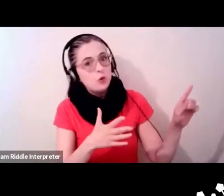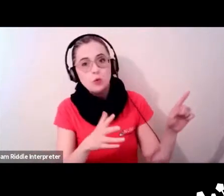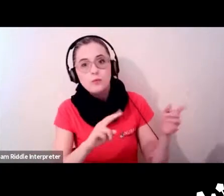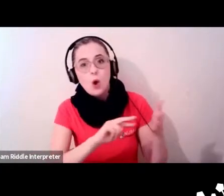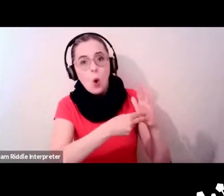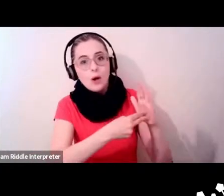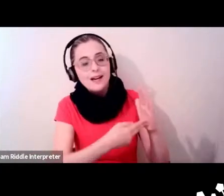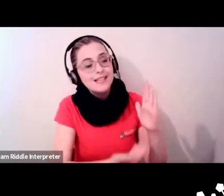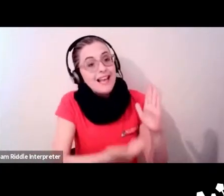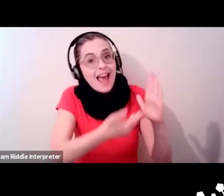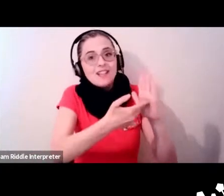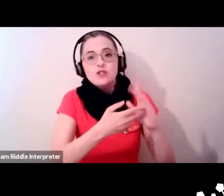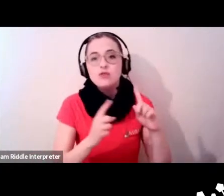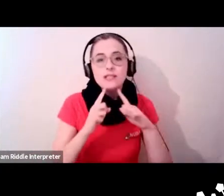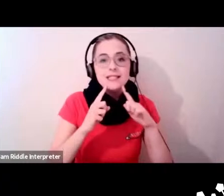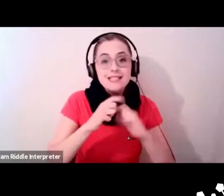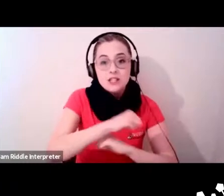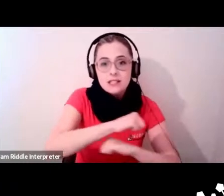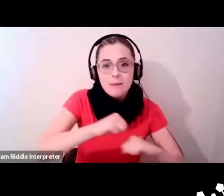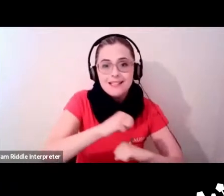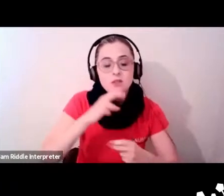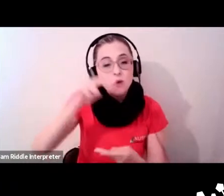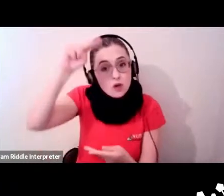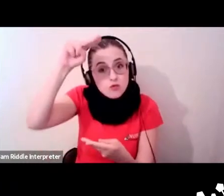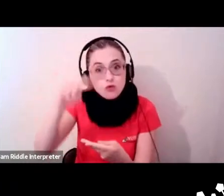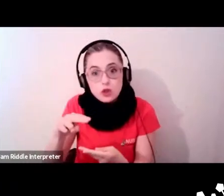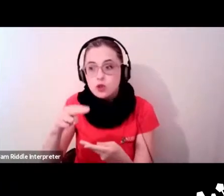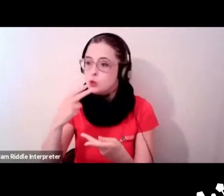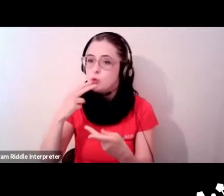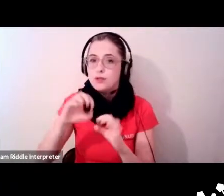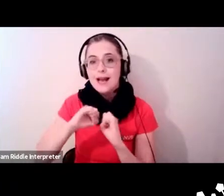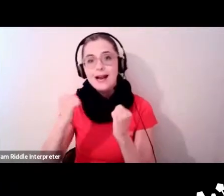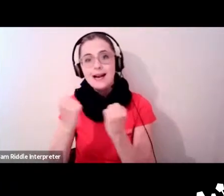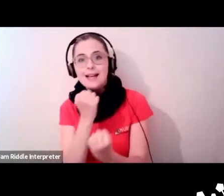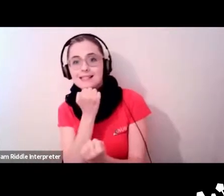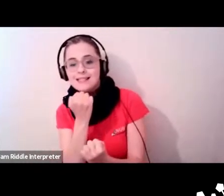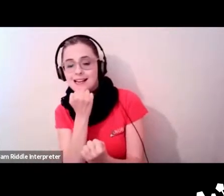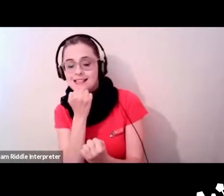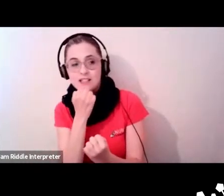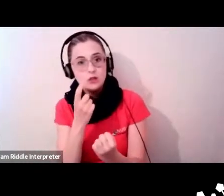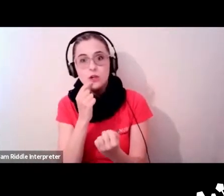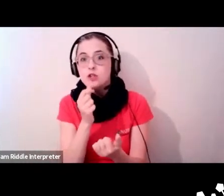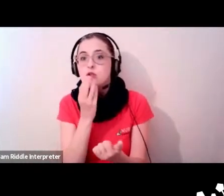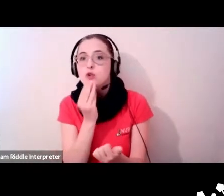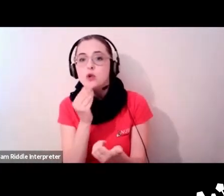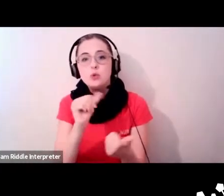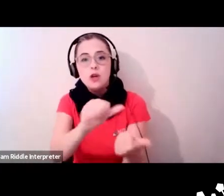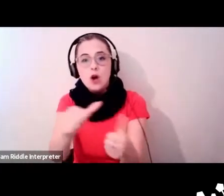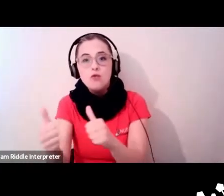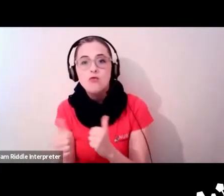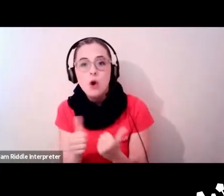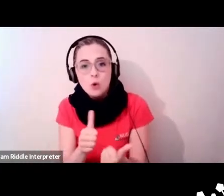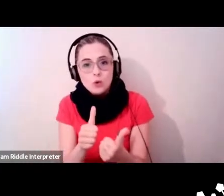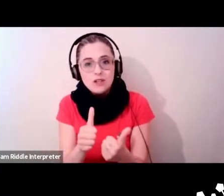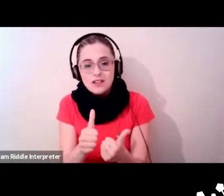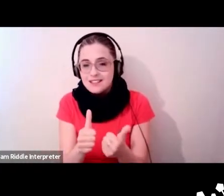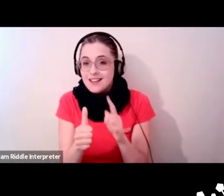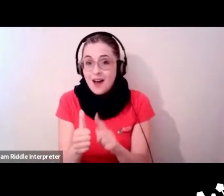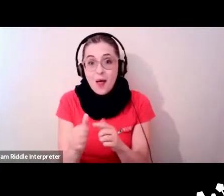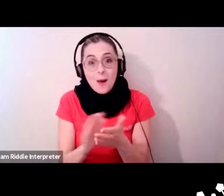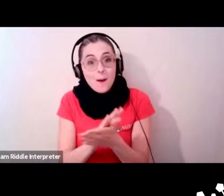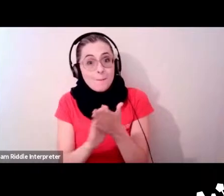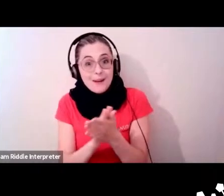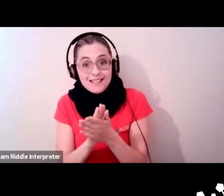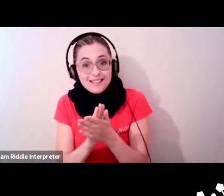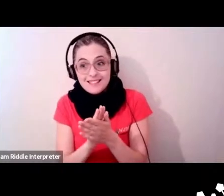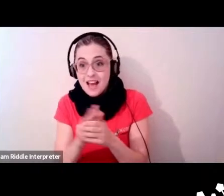to reduce class sizes, so to work with rotas so that we didn't have the increase in cases we saw through the autumn